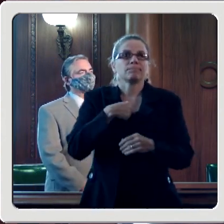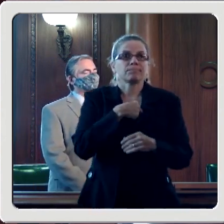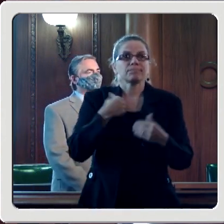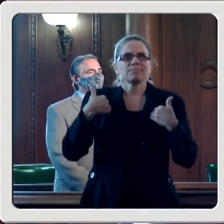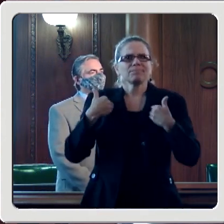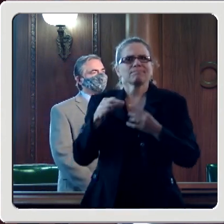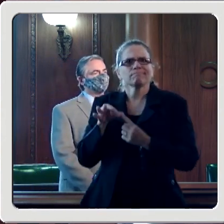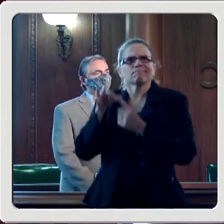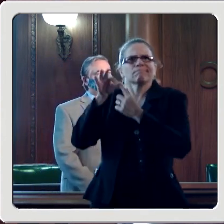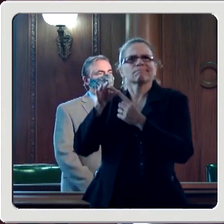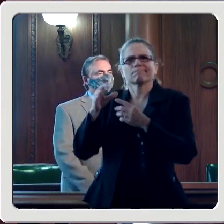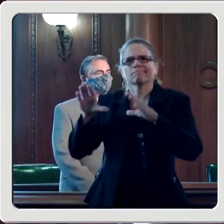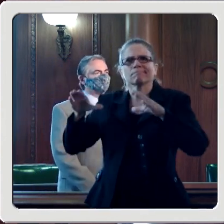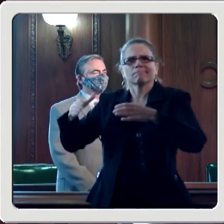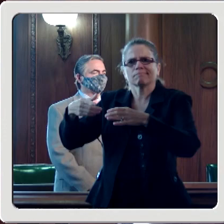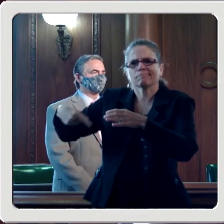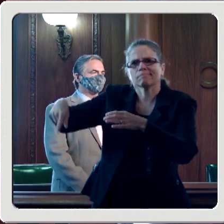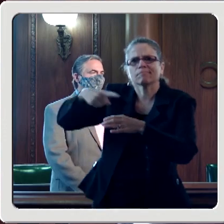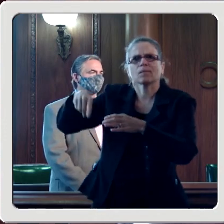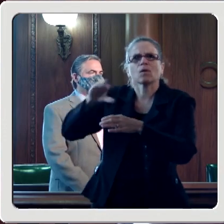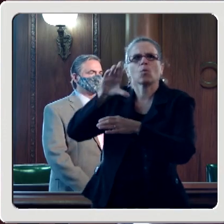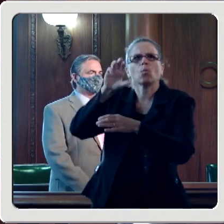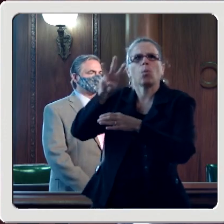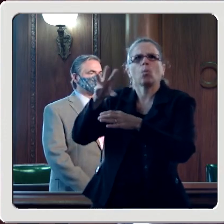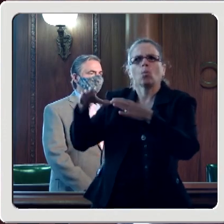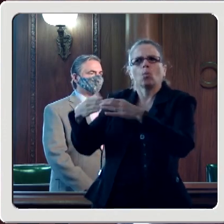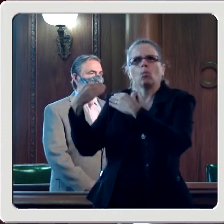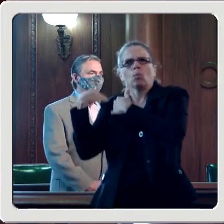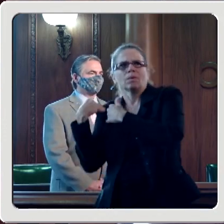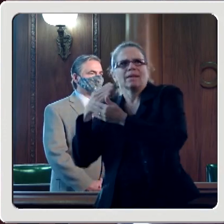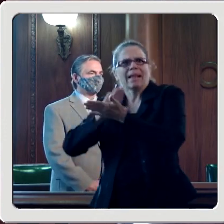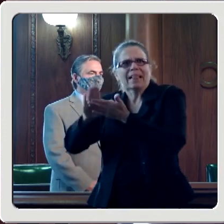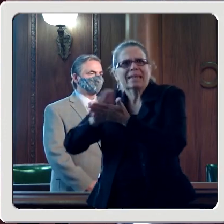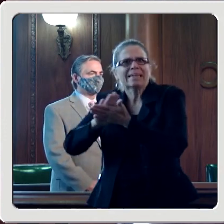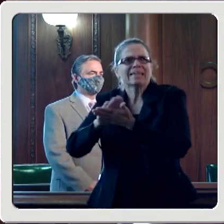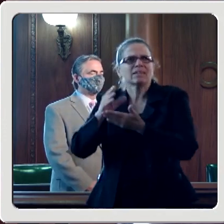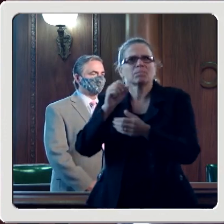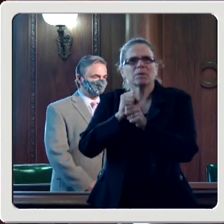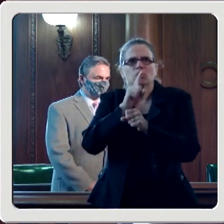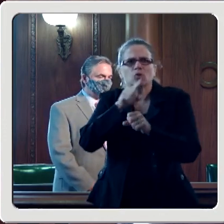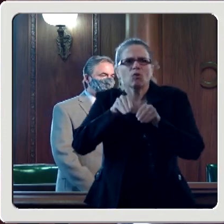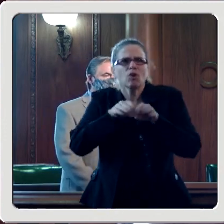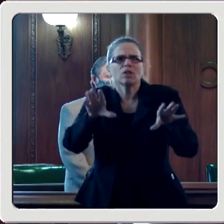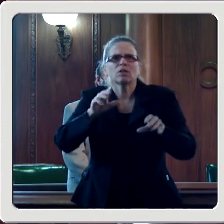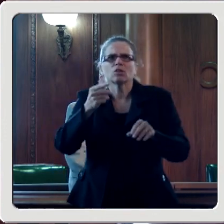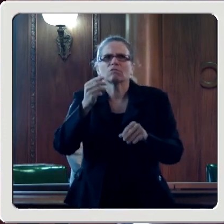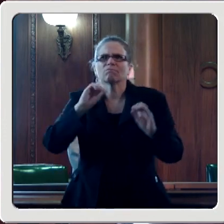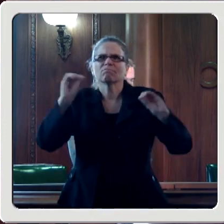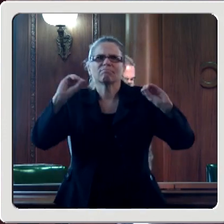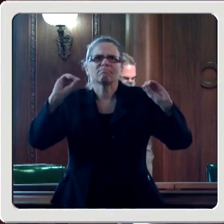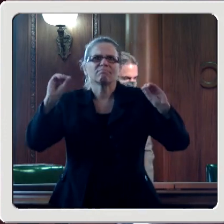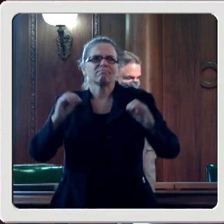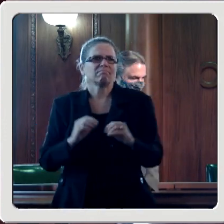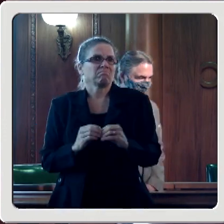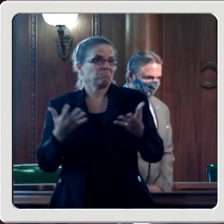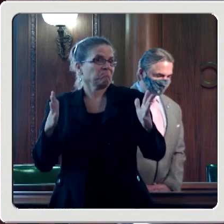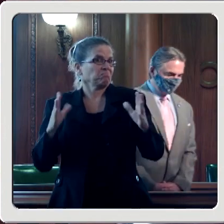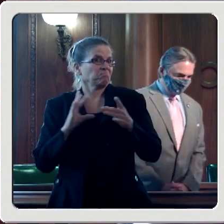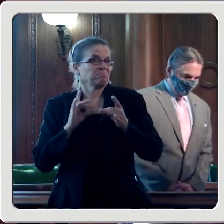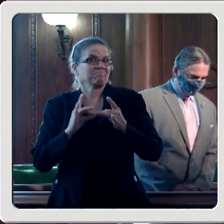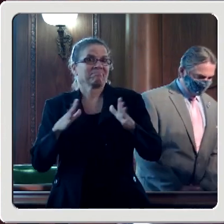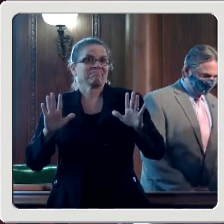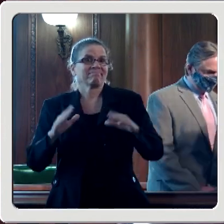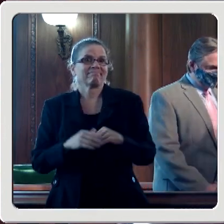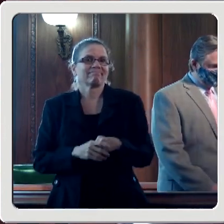station sterilized so we can help protect us as we protect you. And that's all I have for this week. Thank you very much. Thank you, Commissioner Calvi.